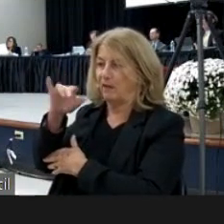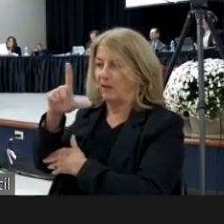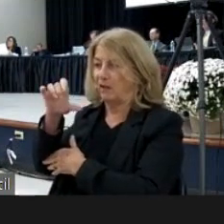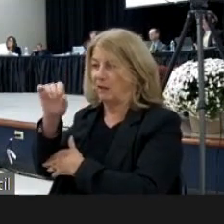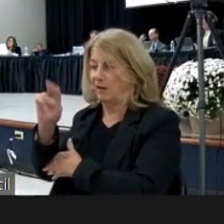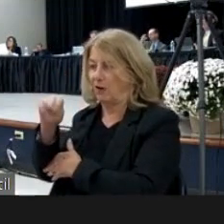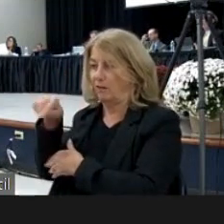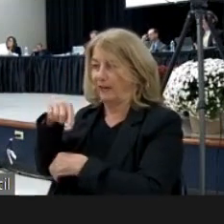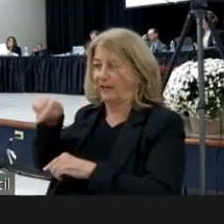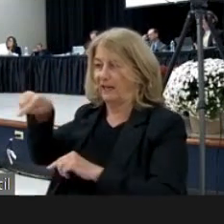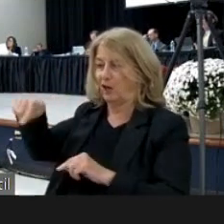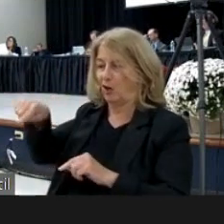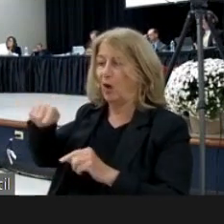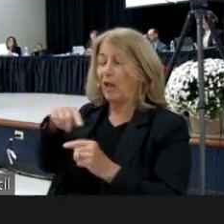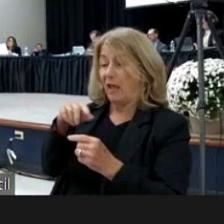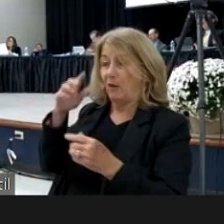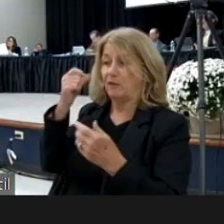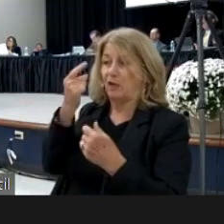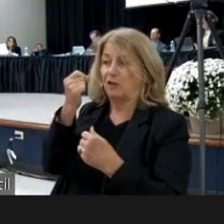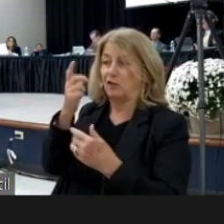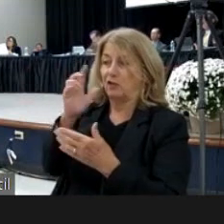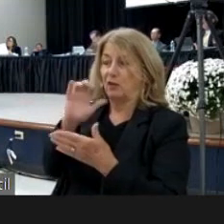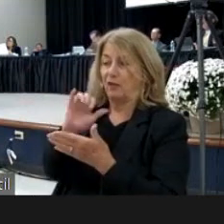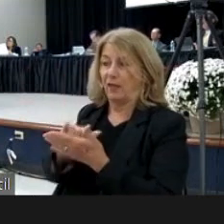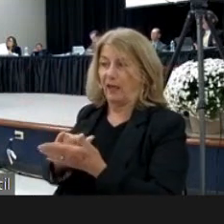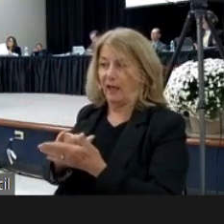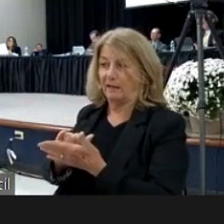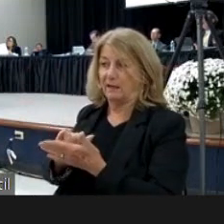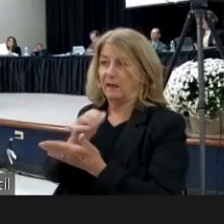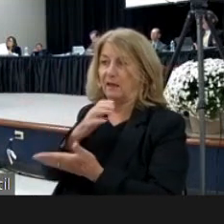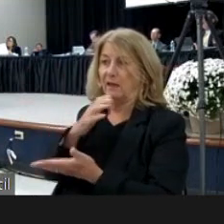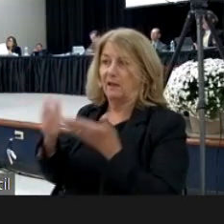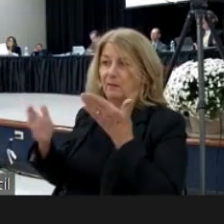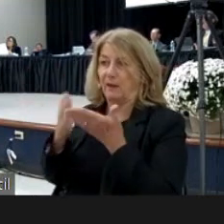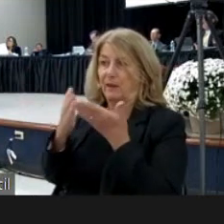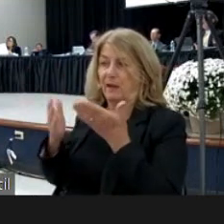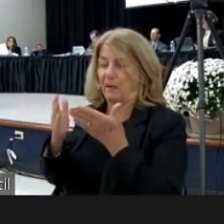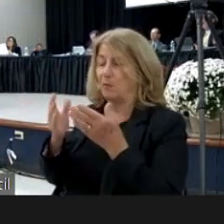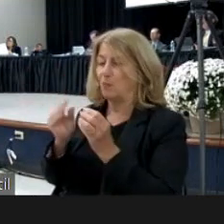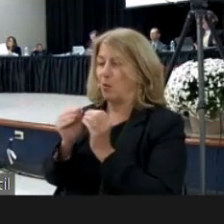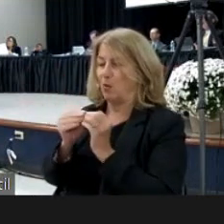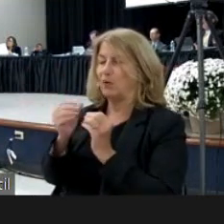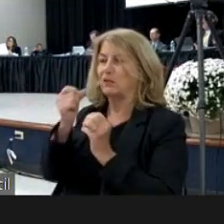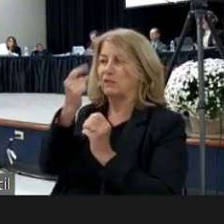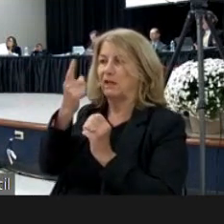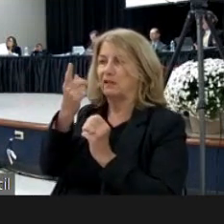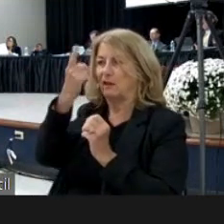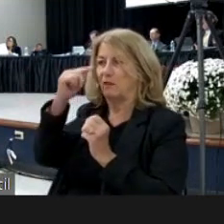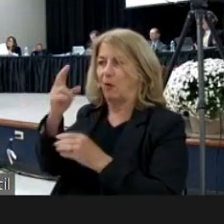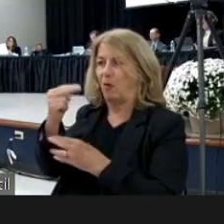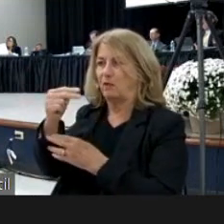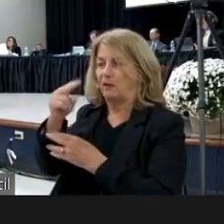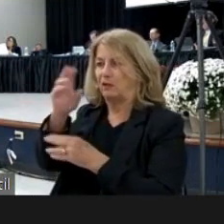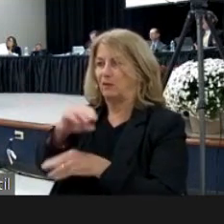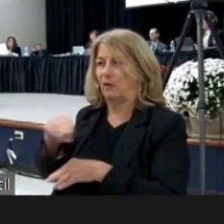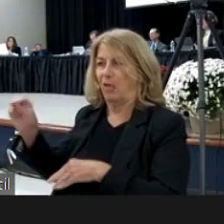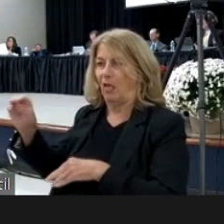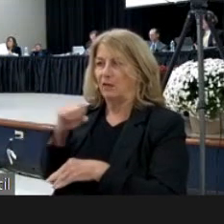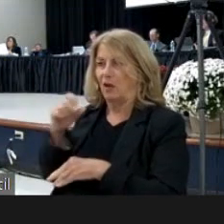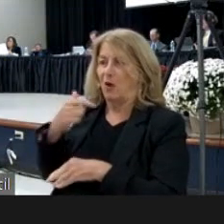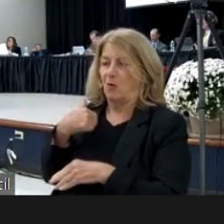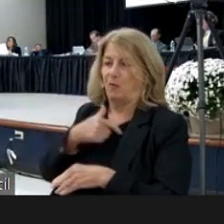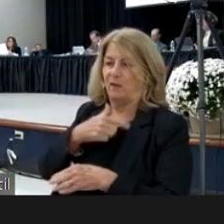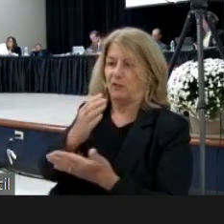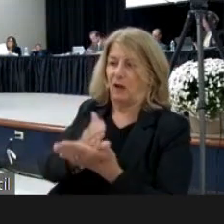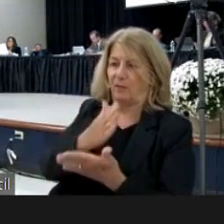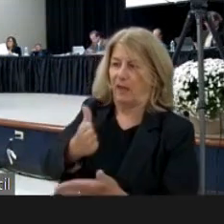was understood at that time that it made more sense for that hotel to shift over on that property. So we kind of took our foot off the gas there and